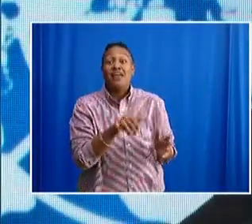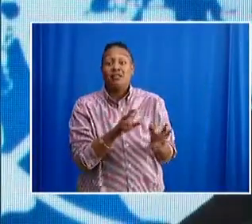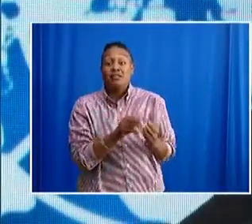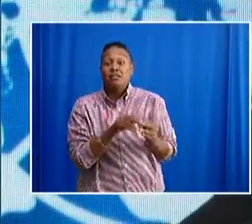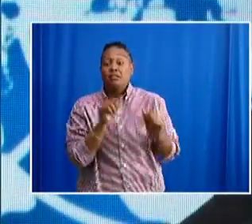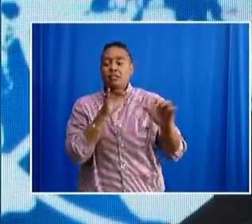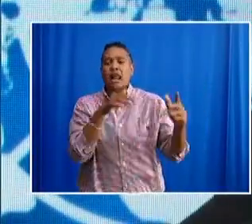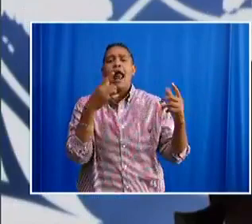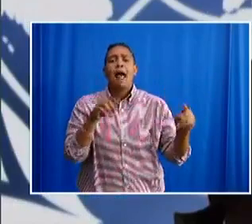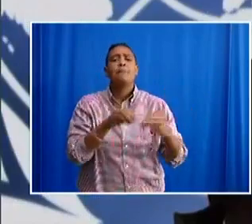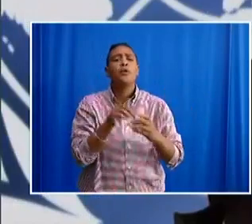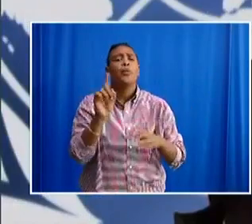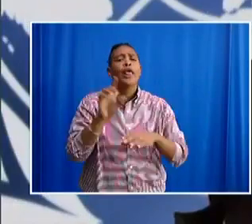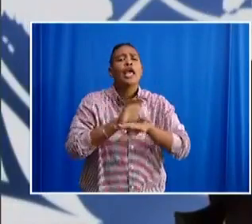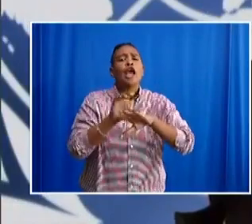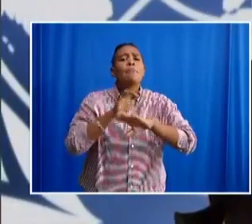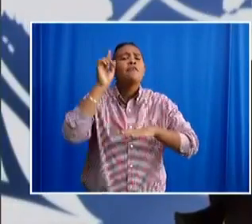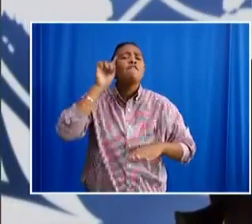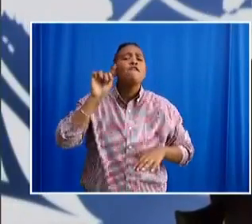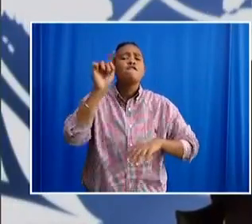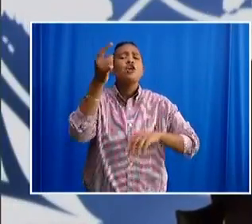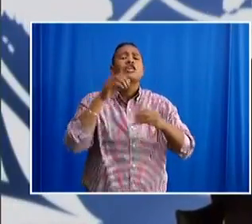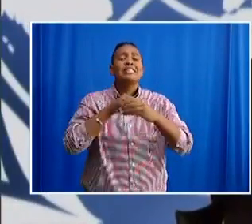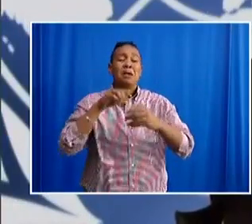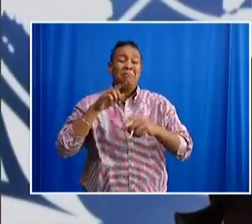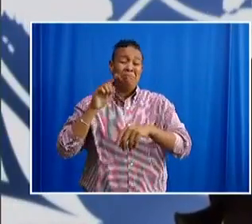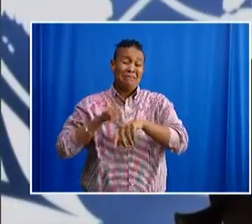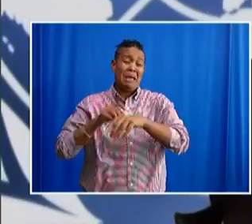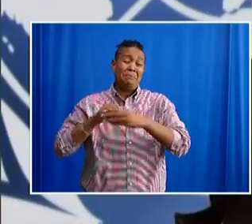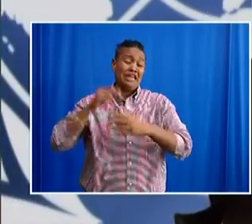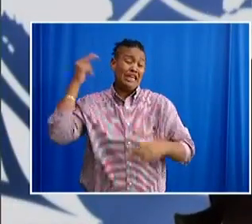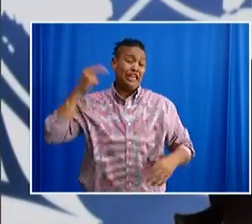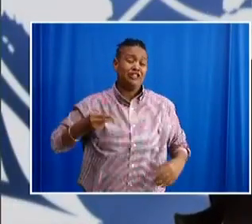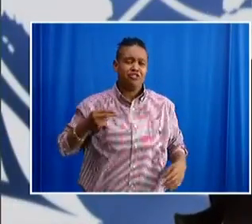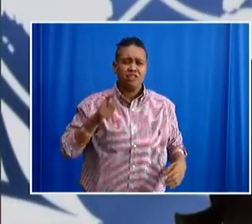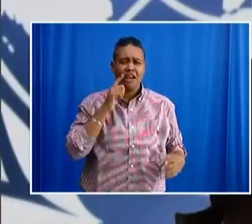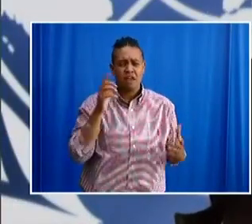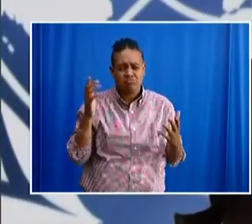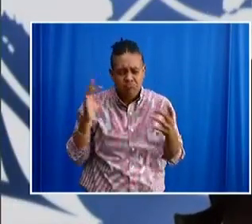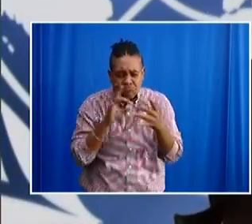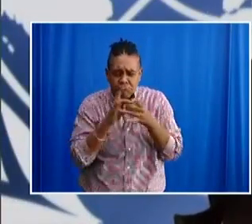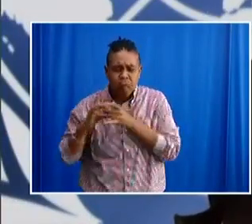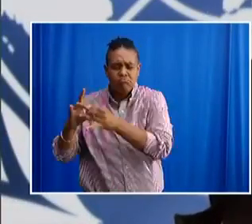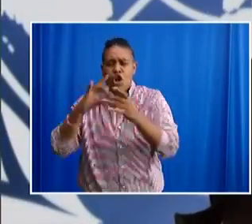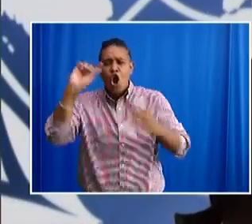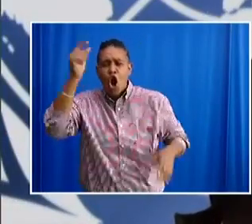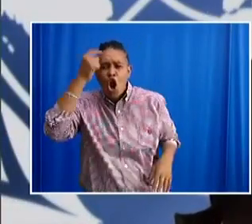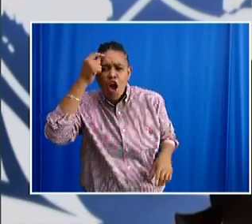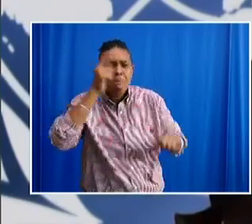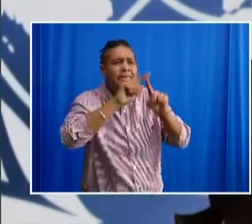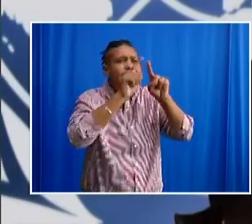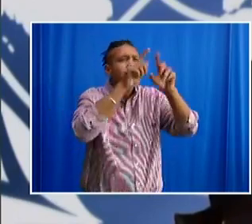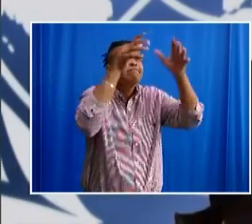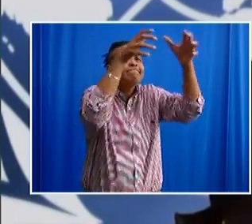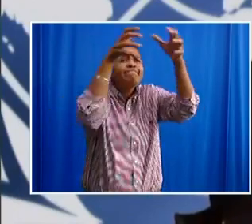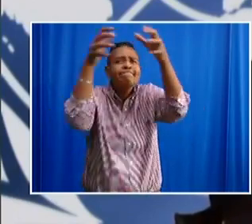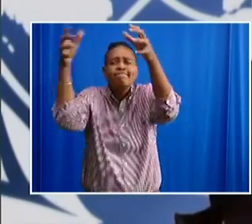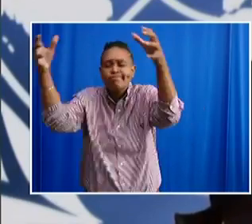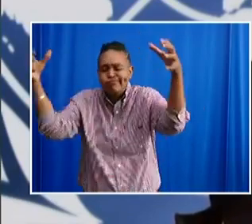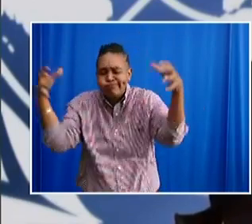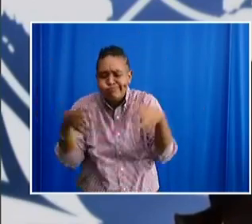held in the Caribbean for the first time in history and bring together governments, stakeholders,